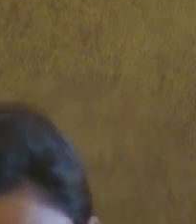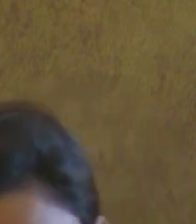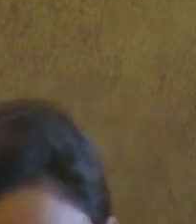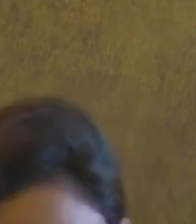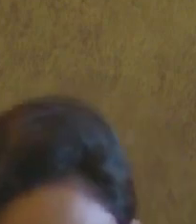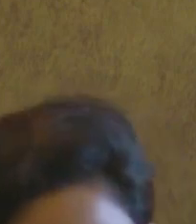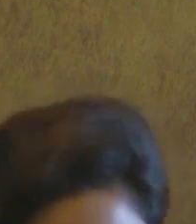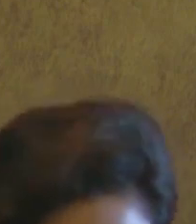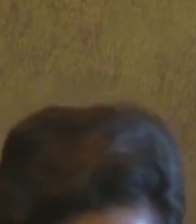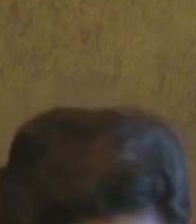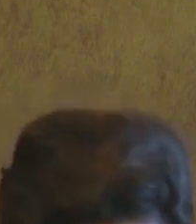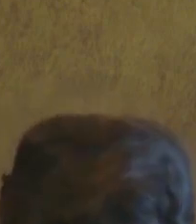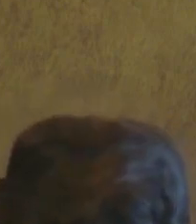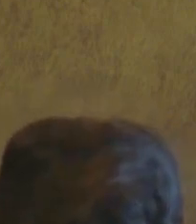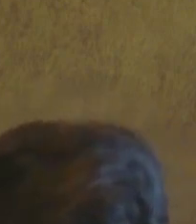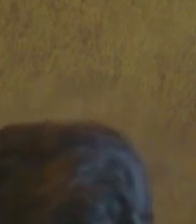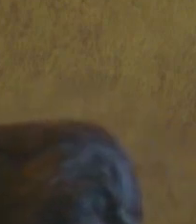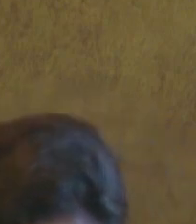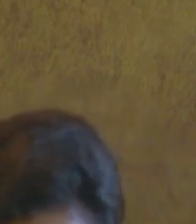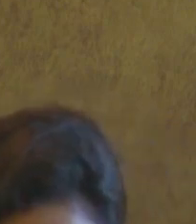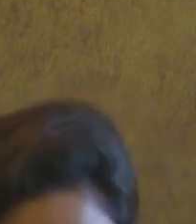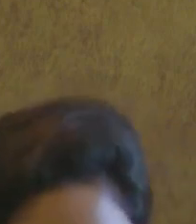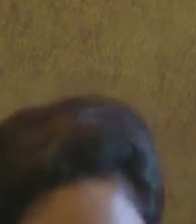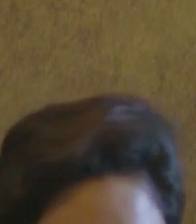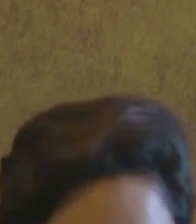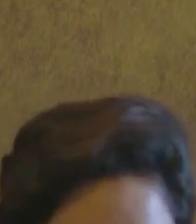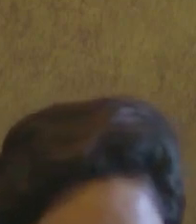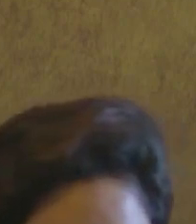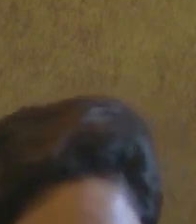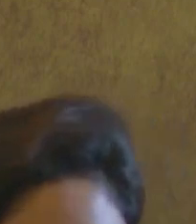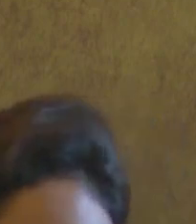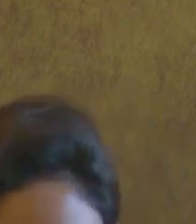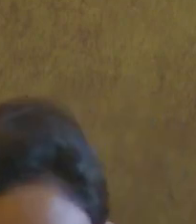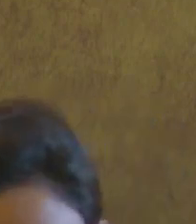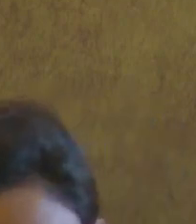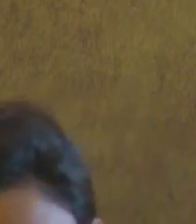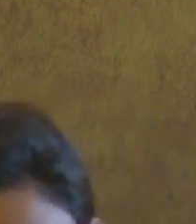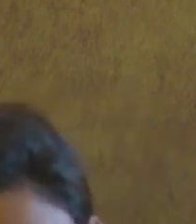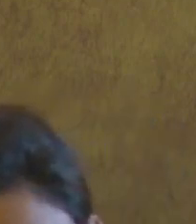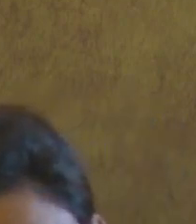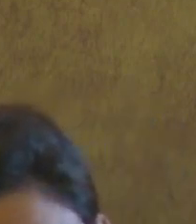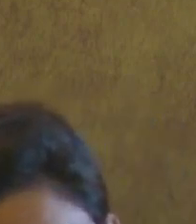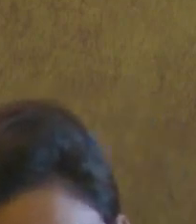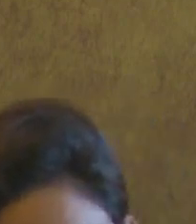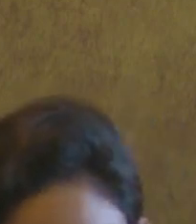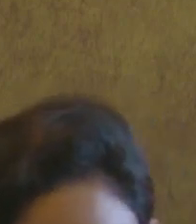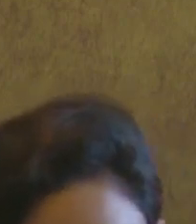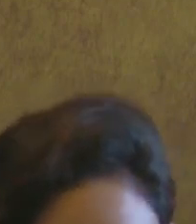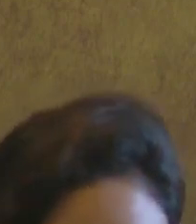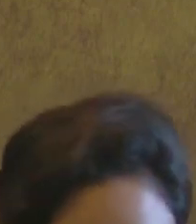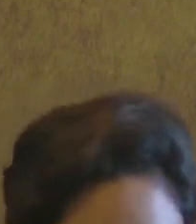their land lord heal